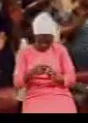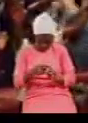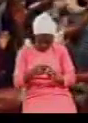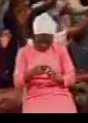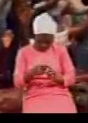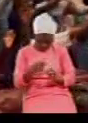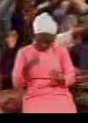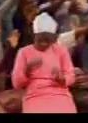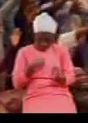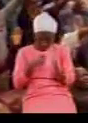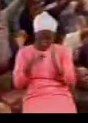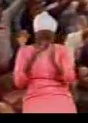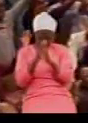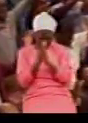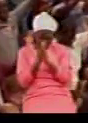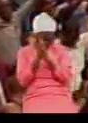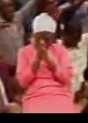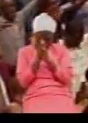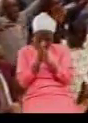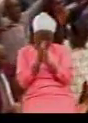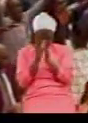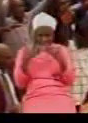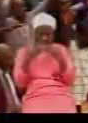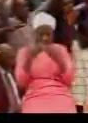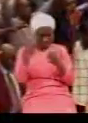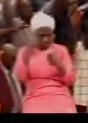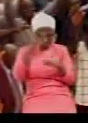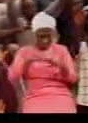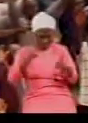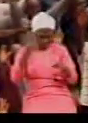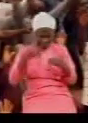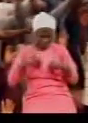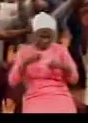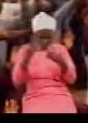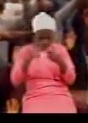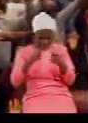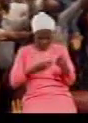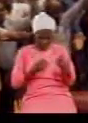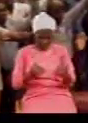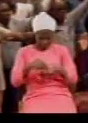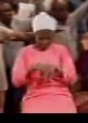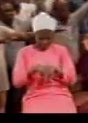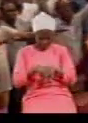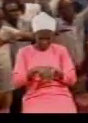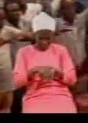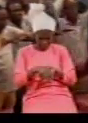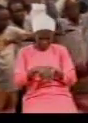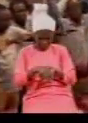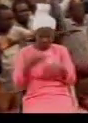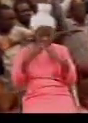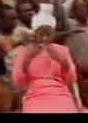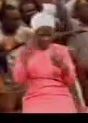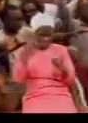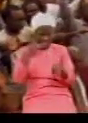name, we thank you for the calling you have given us tonight. And